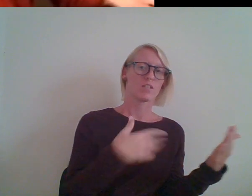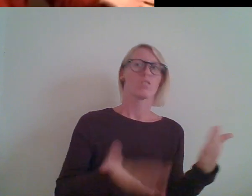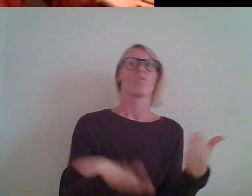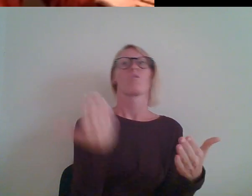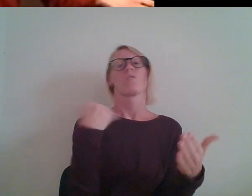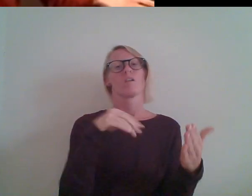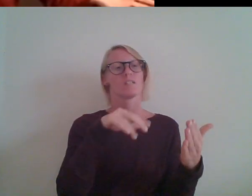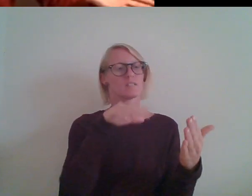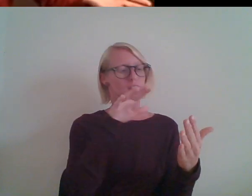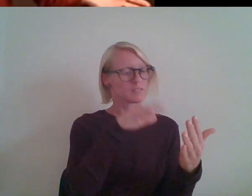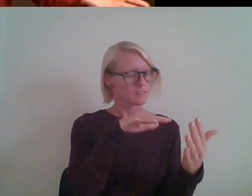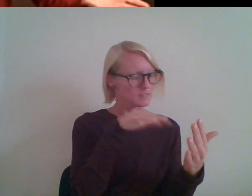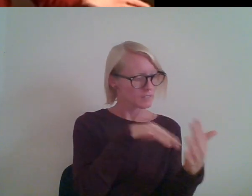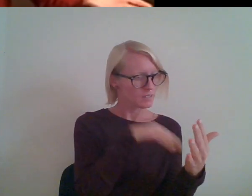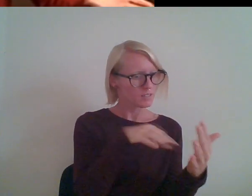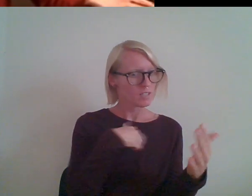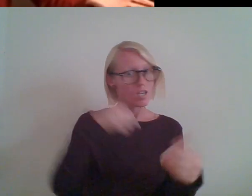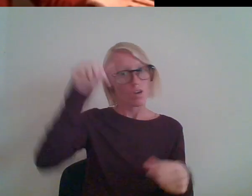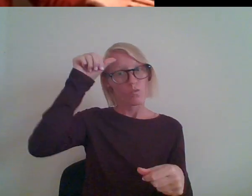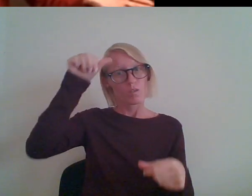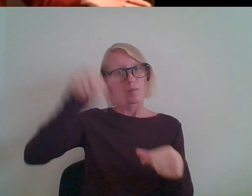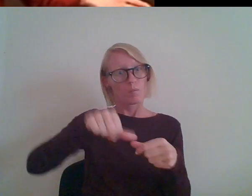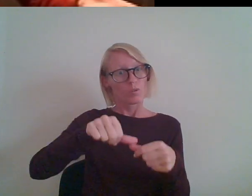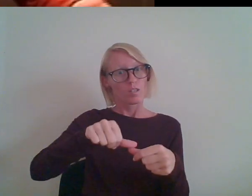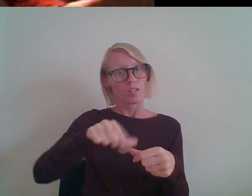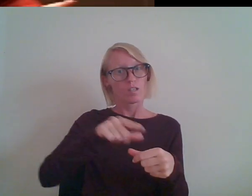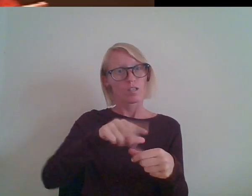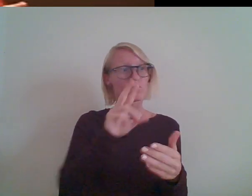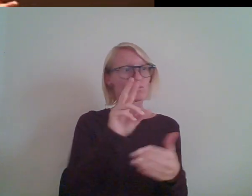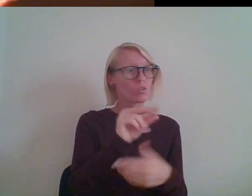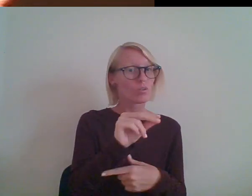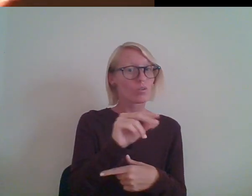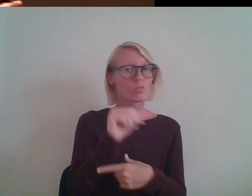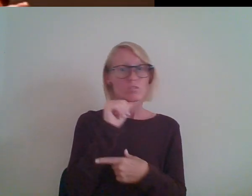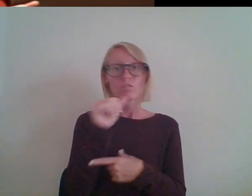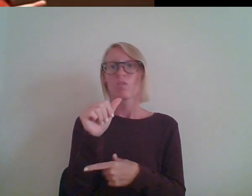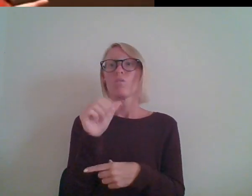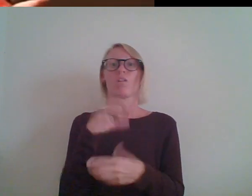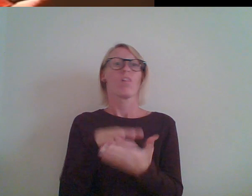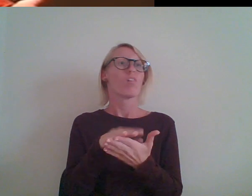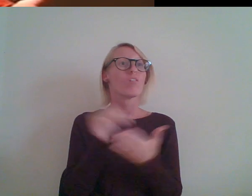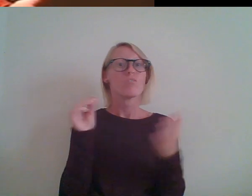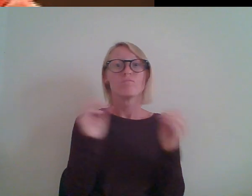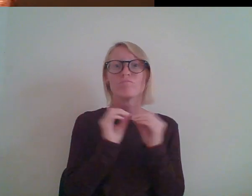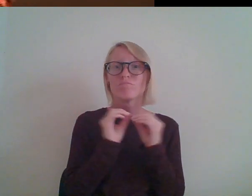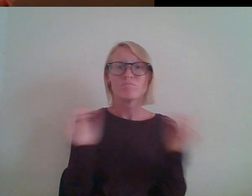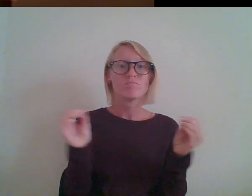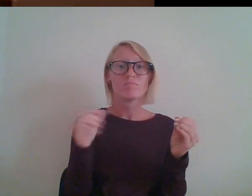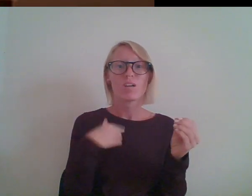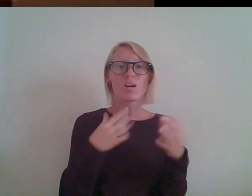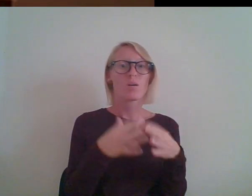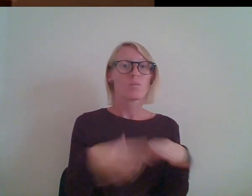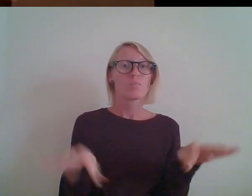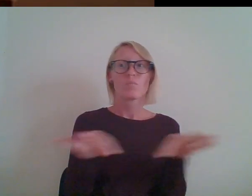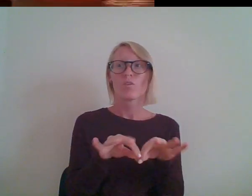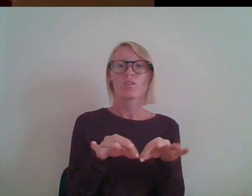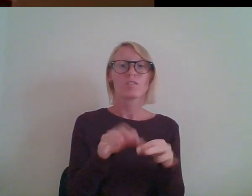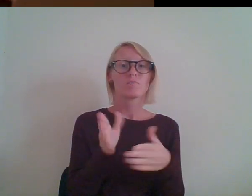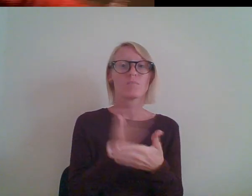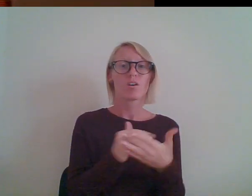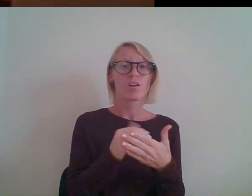I remember it. So do you study it? No. So what don't you learn? The most important part of the